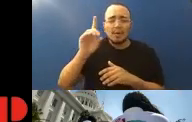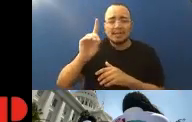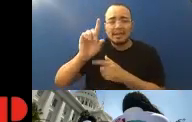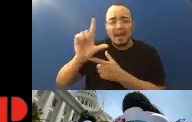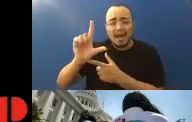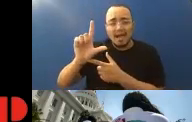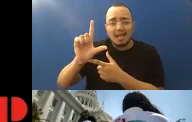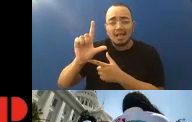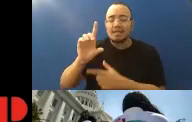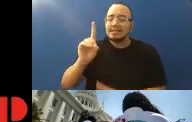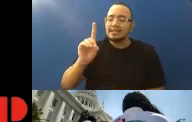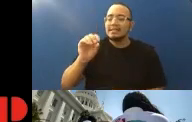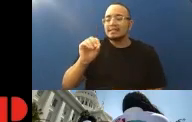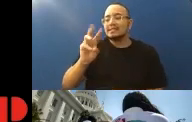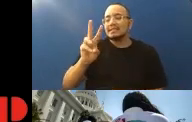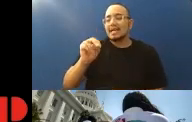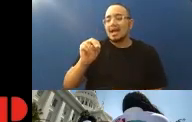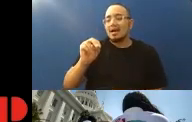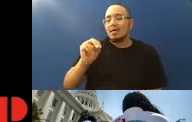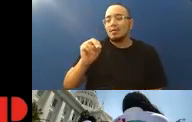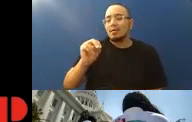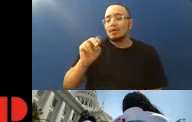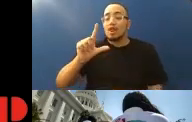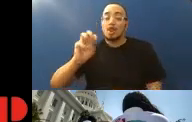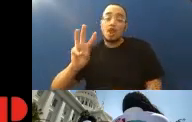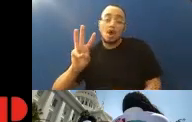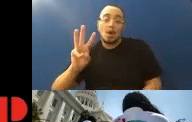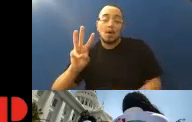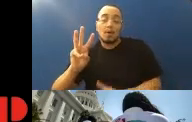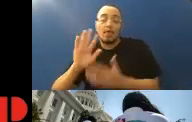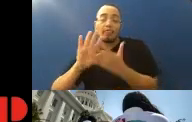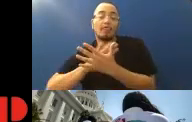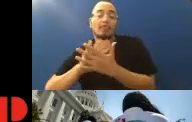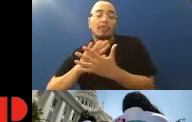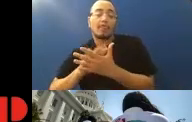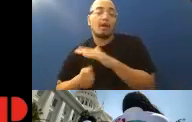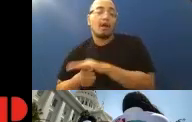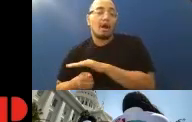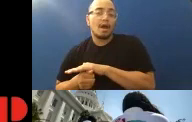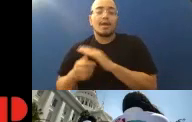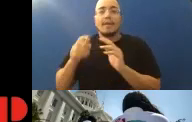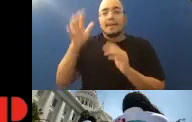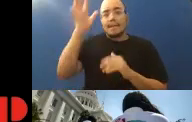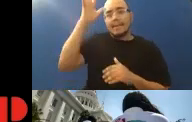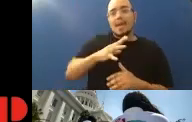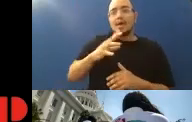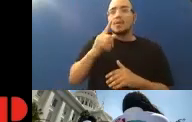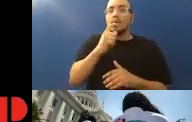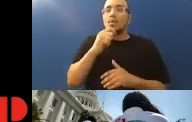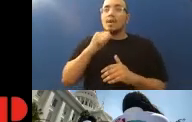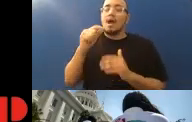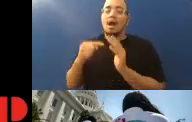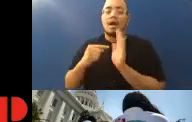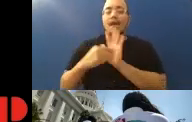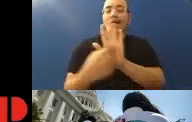men who are not exposed or want to stay undercover, as they say, quote